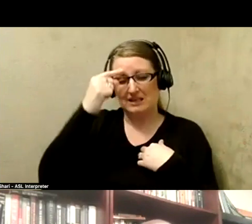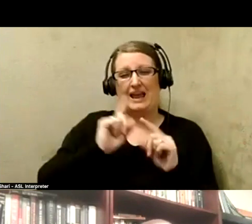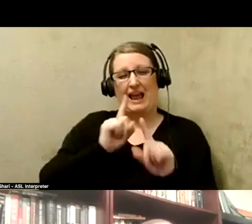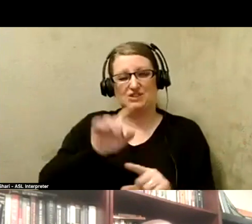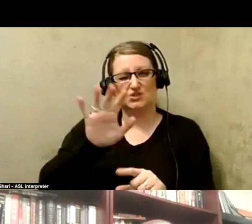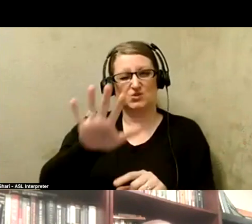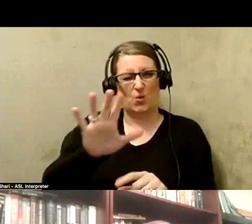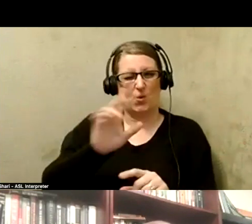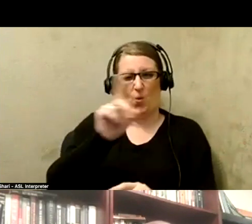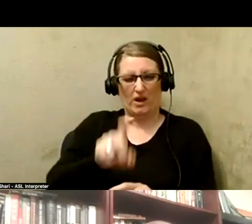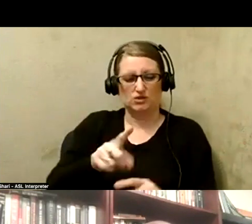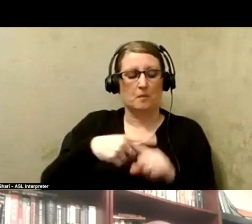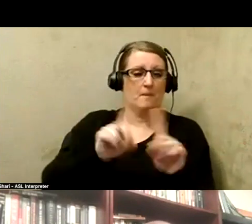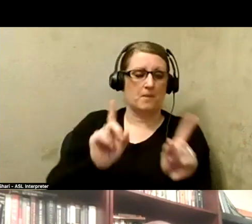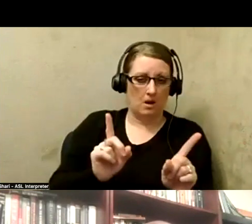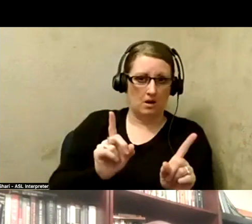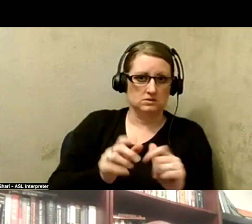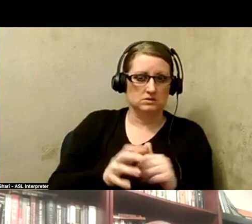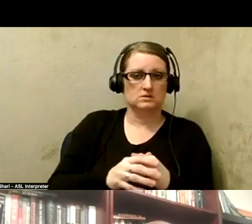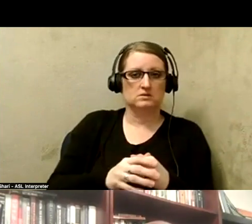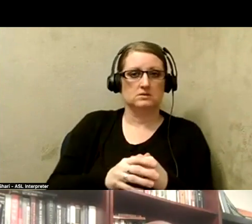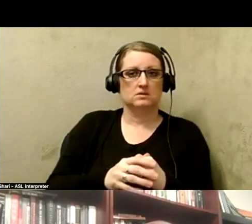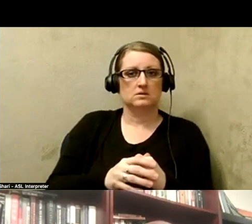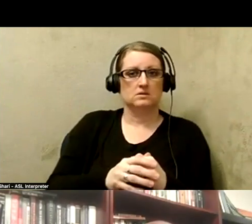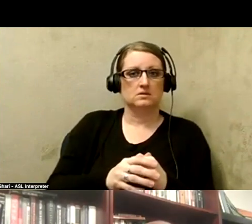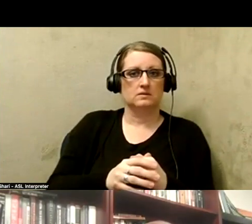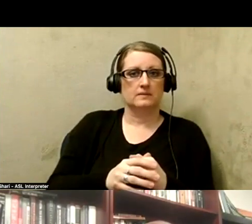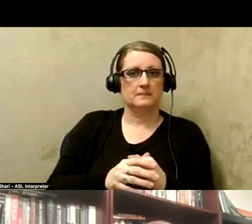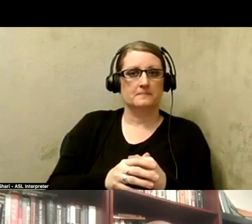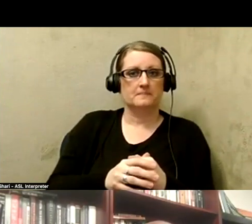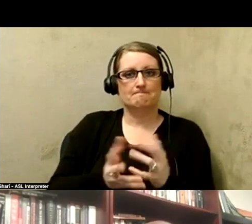but our